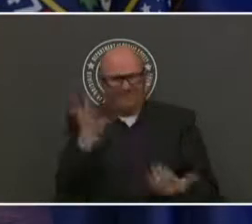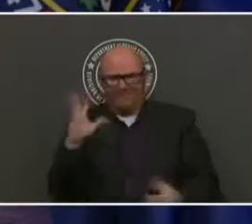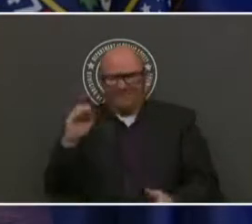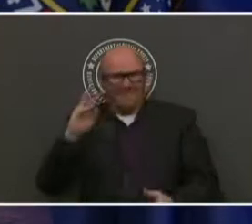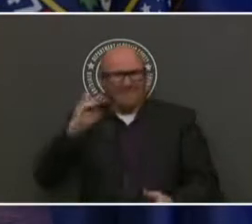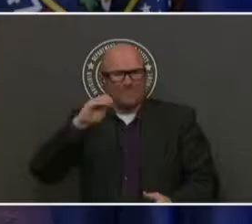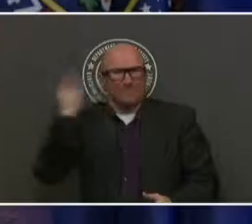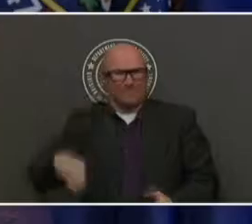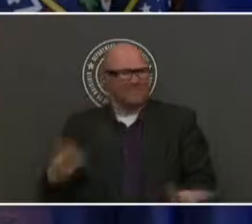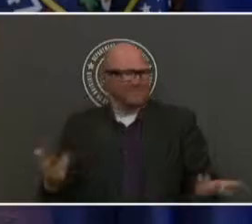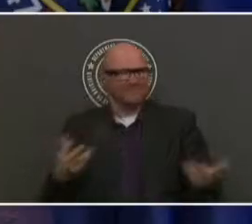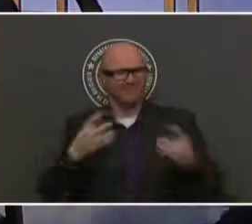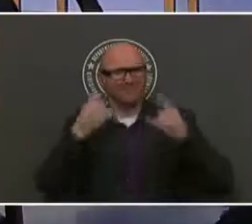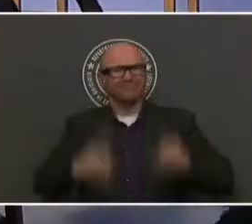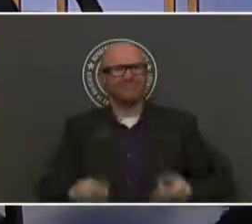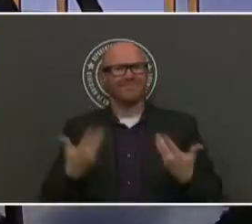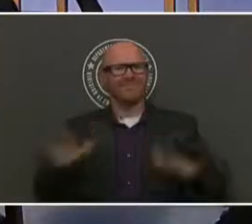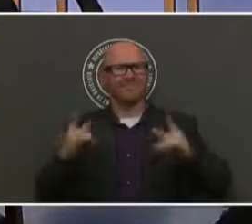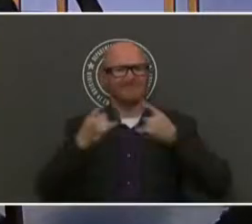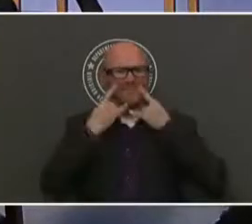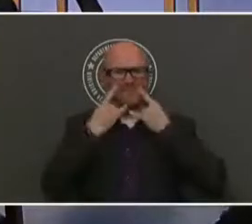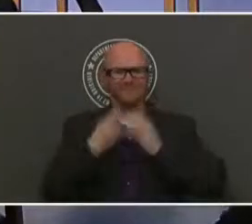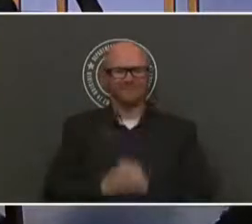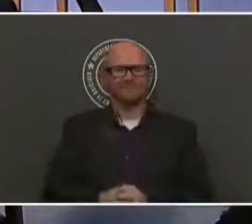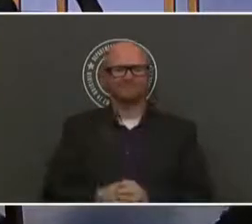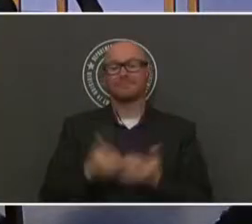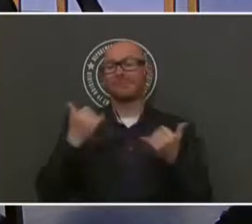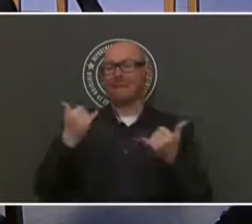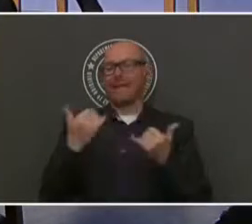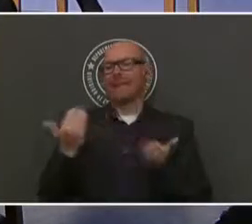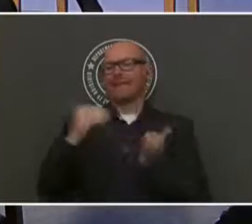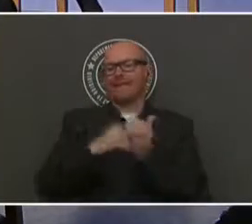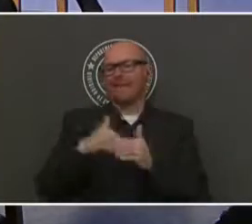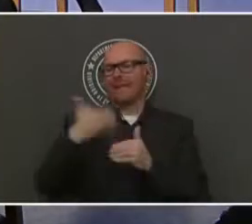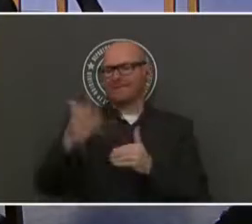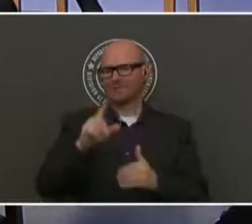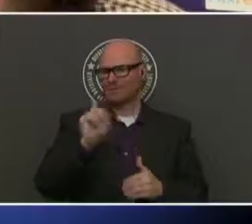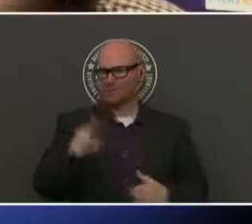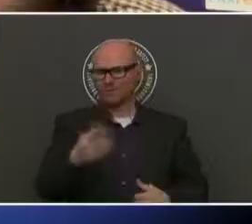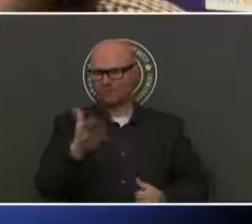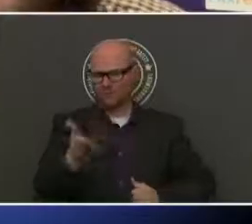decision. Okay, and I'm hearing we have Roger back. So Roger, go ahead with your question.